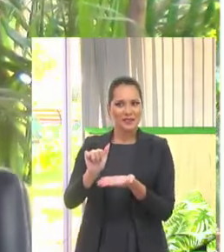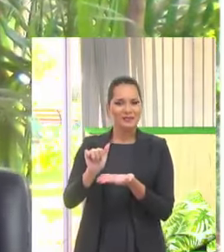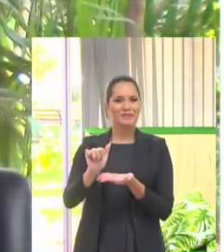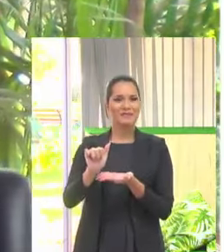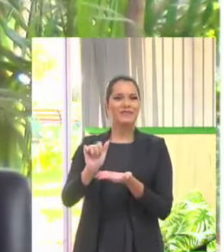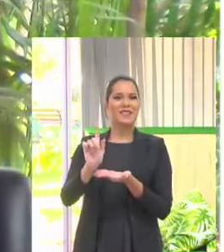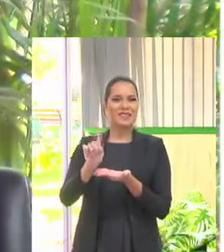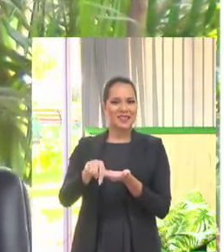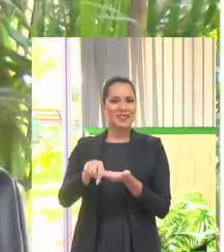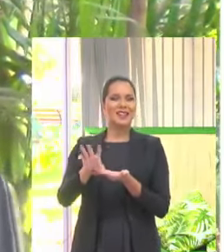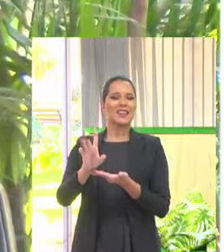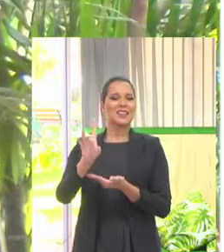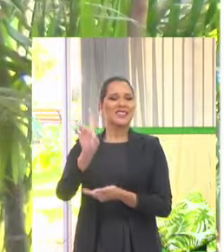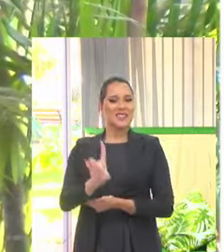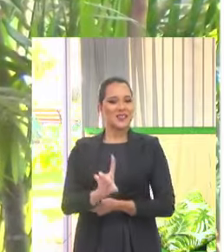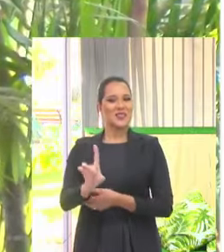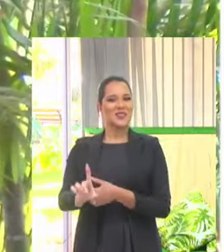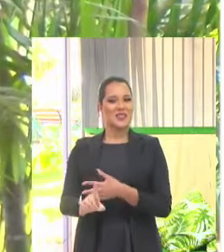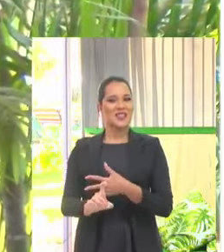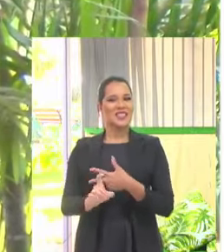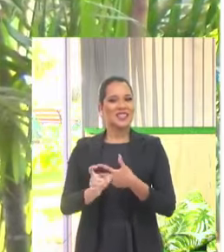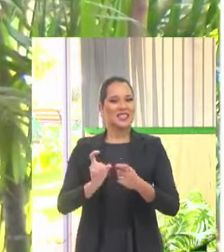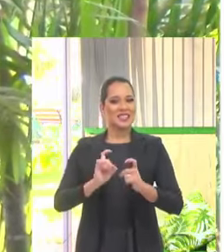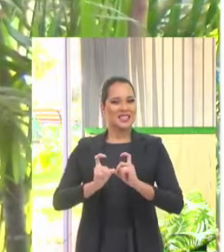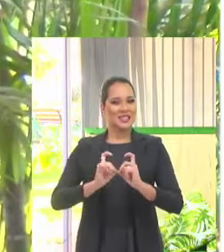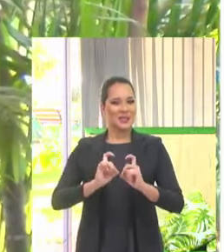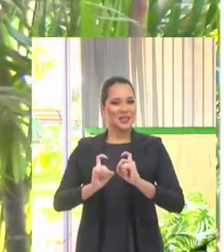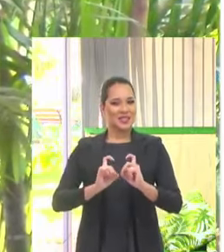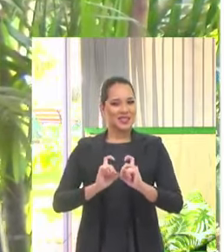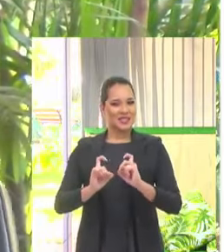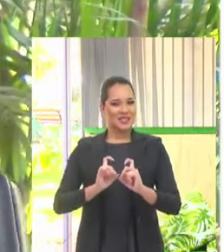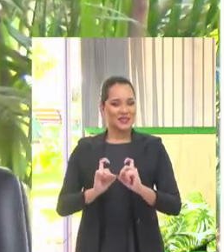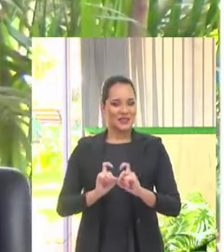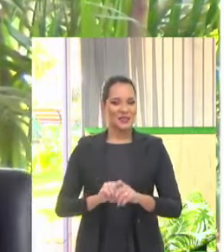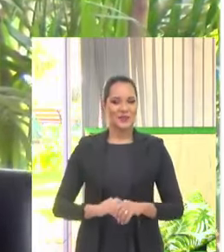Executive Director at ORF America.